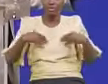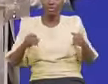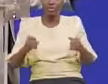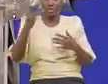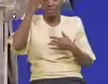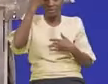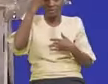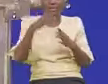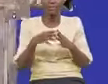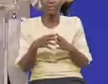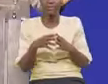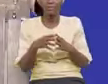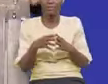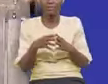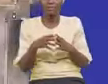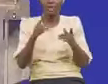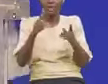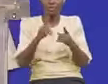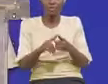bo ayo dona dono o